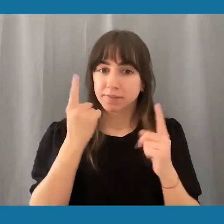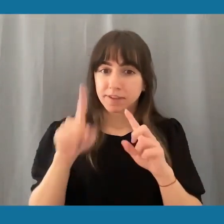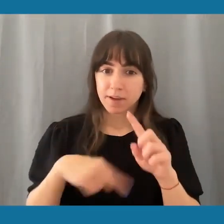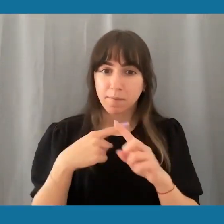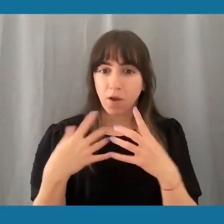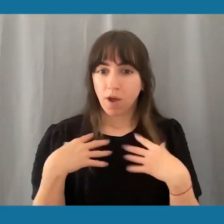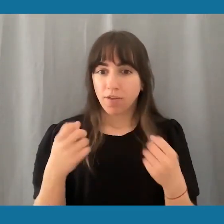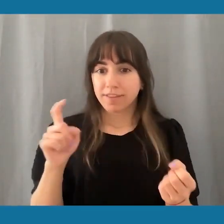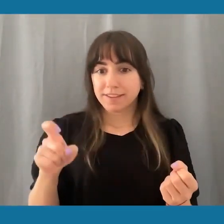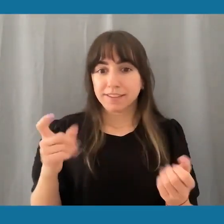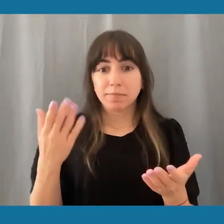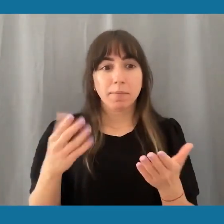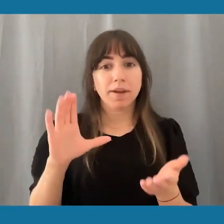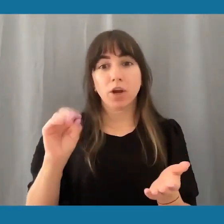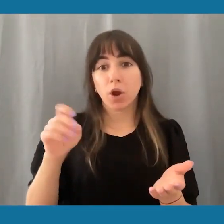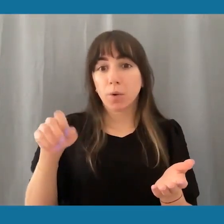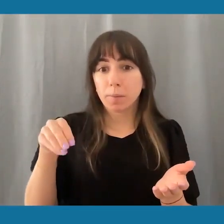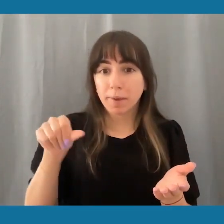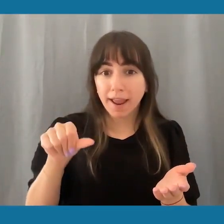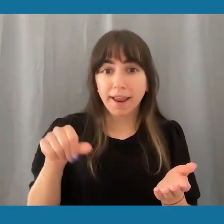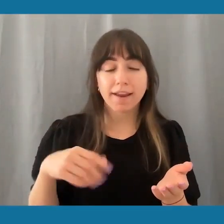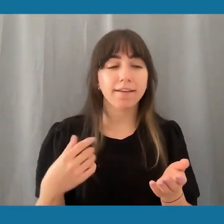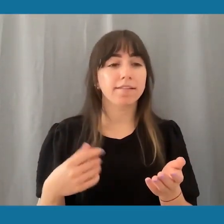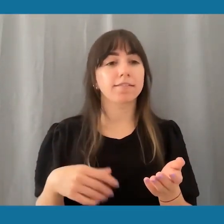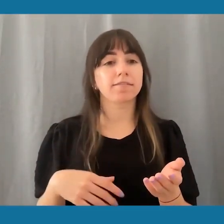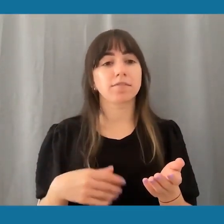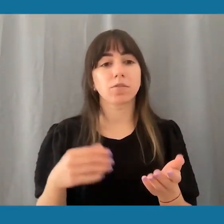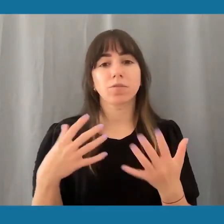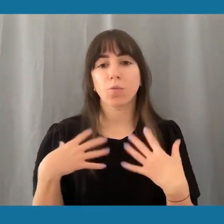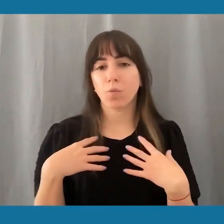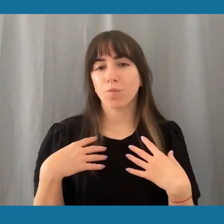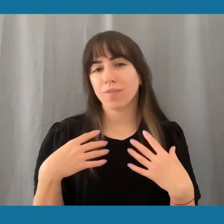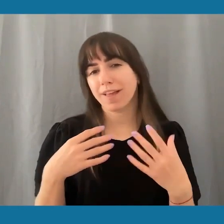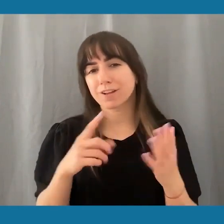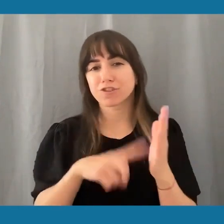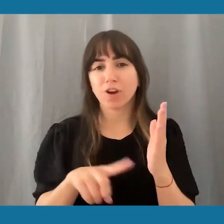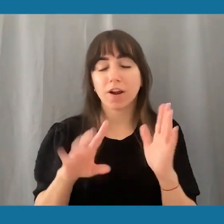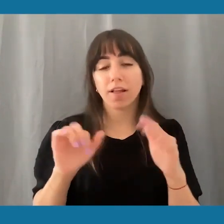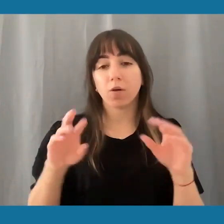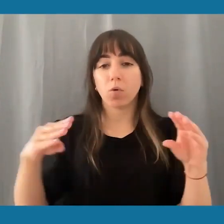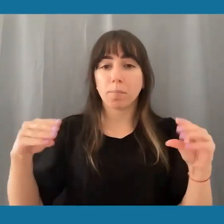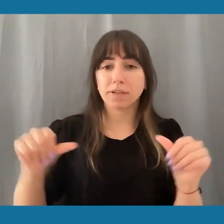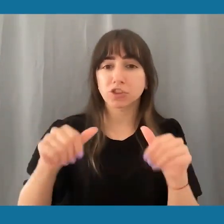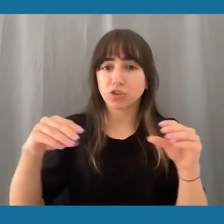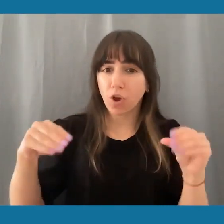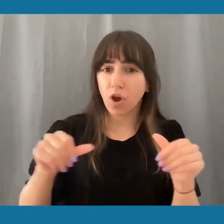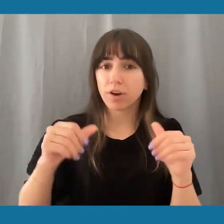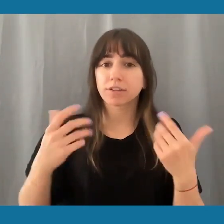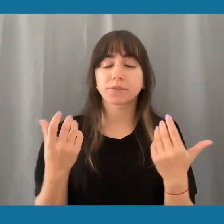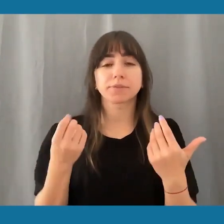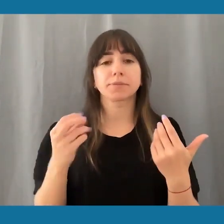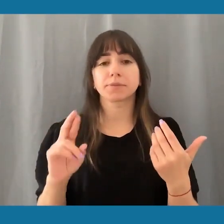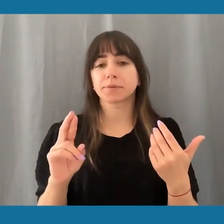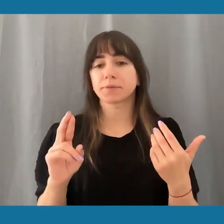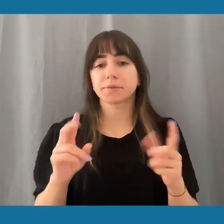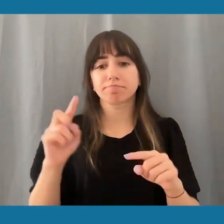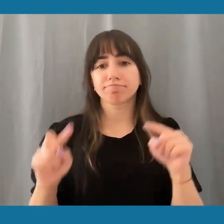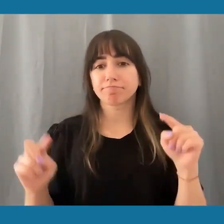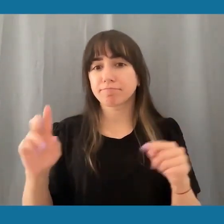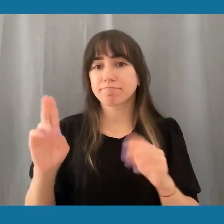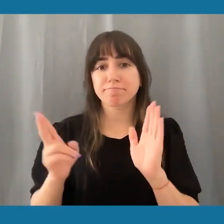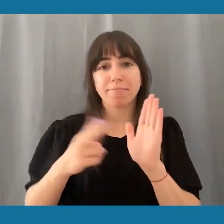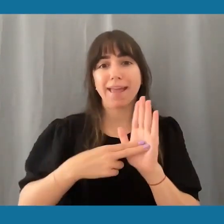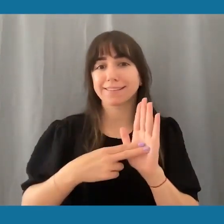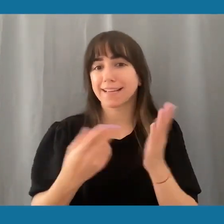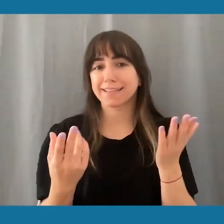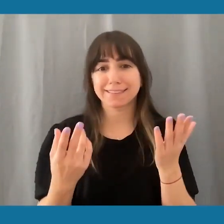or just Band-Aids. Pretty broad. Education. Maybe it's going back to school. Maybe it's paying for